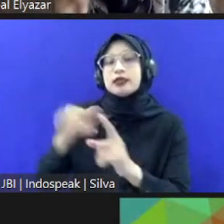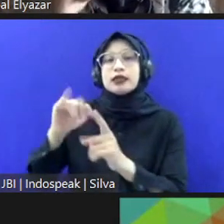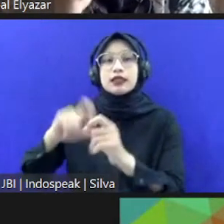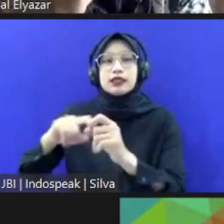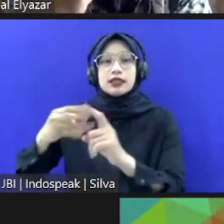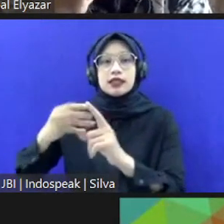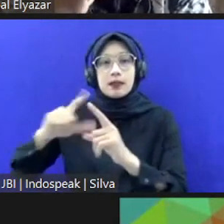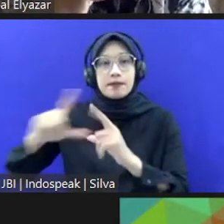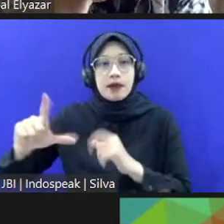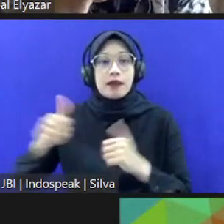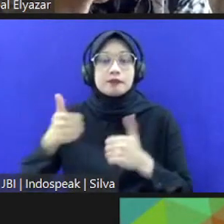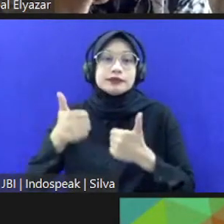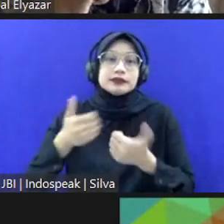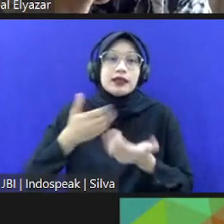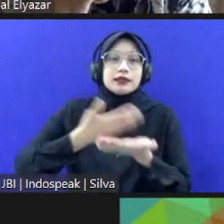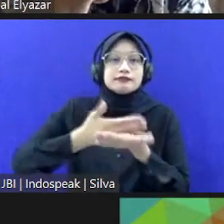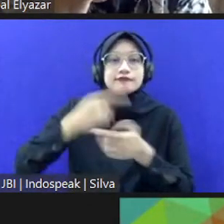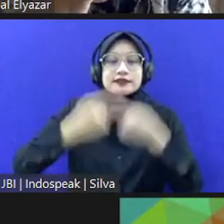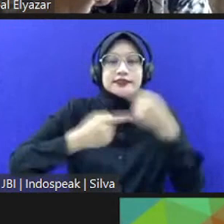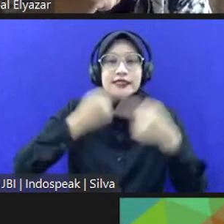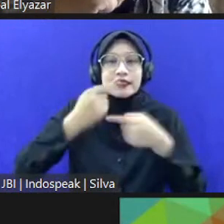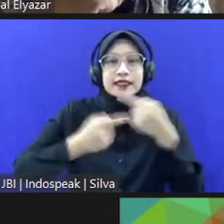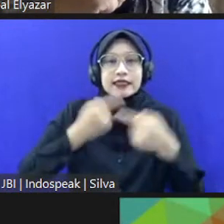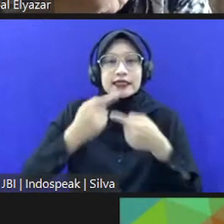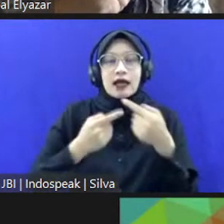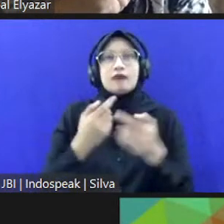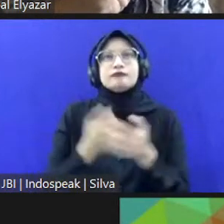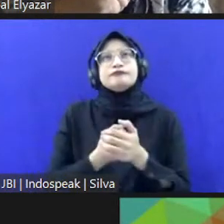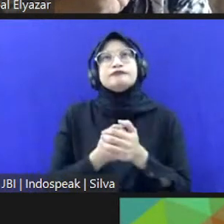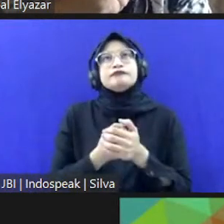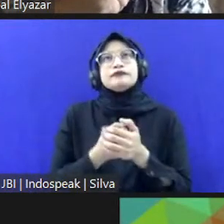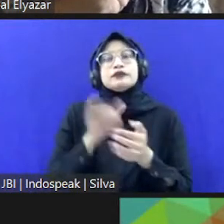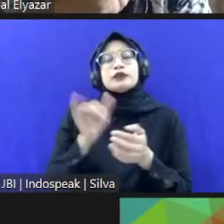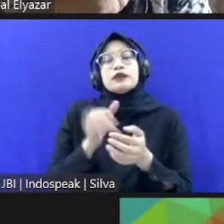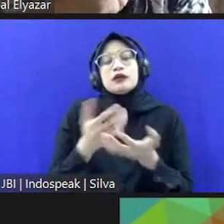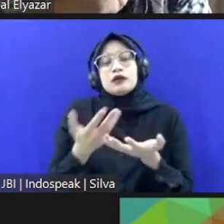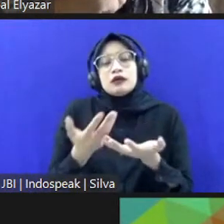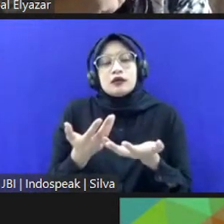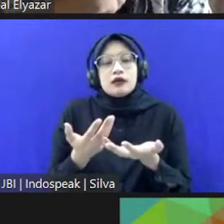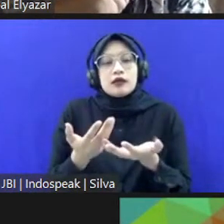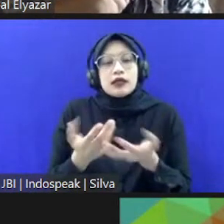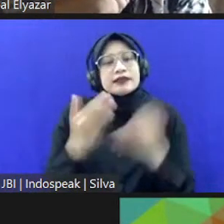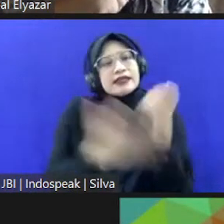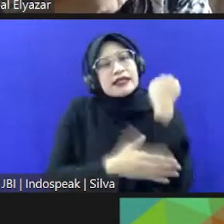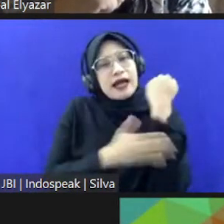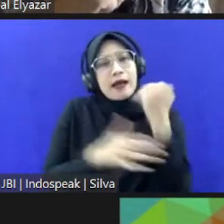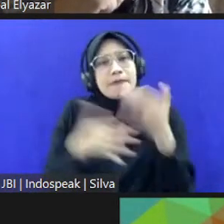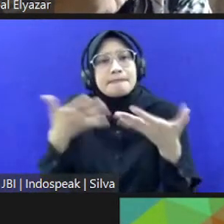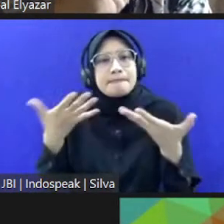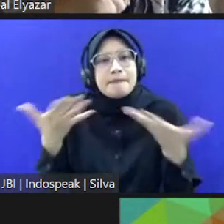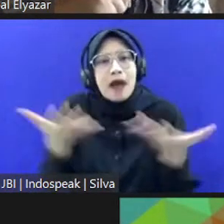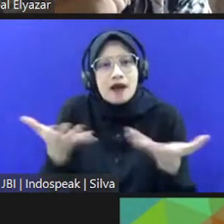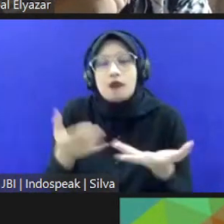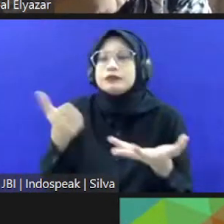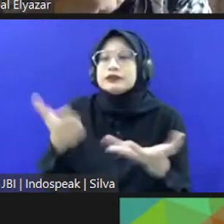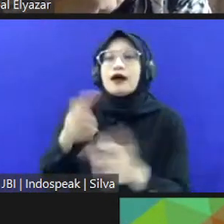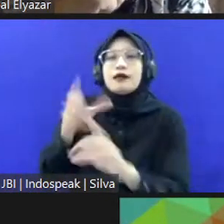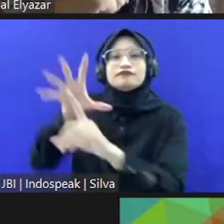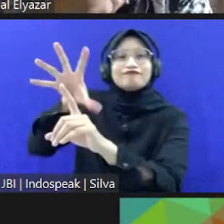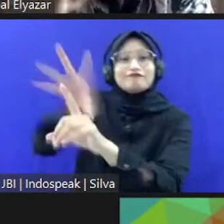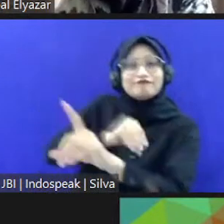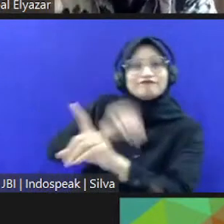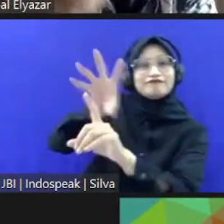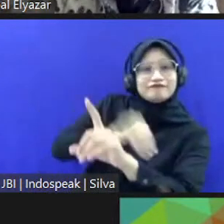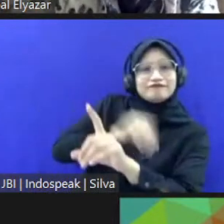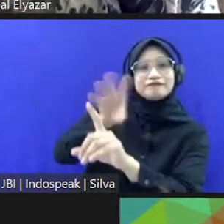any sort of like country that we can benchmark with our given situation as a close comparator?